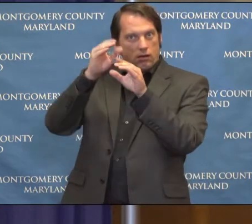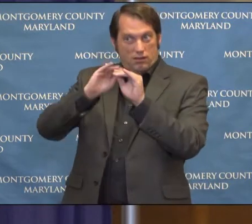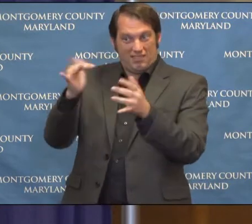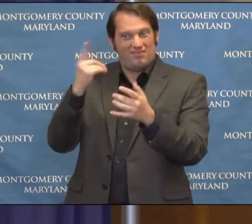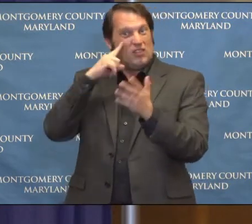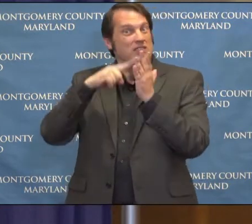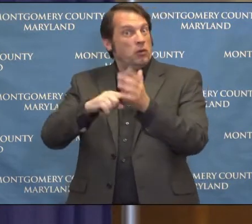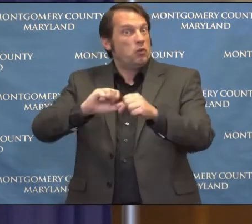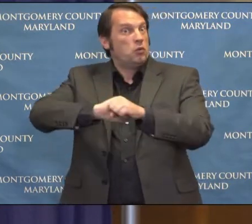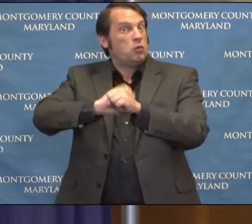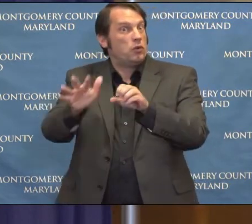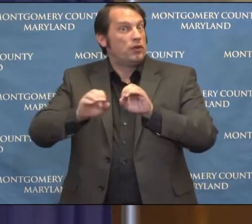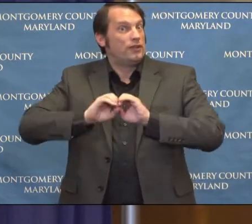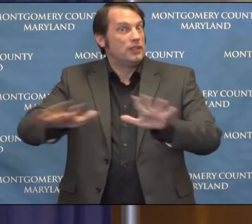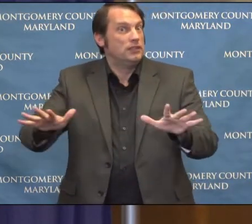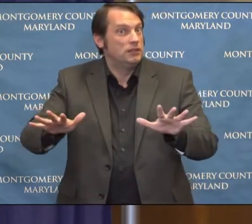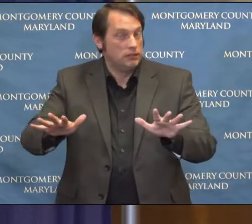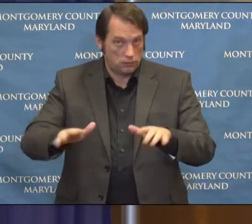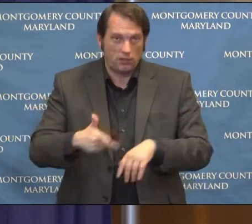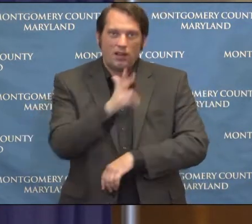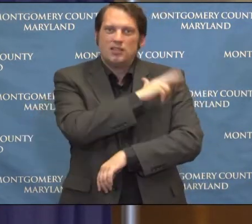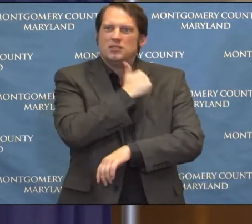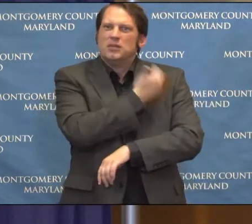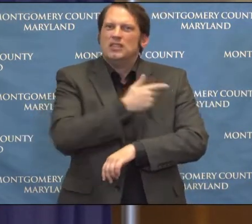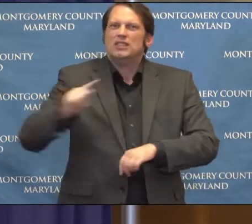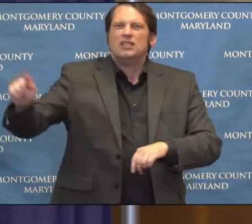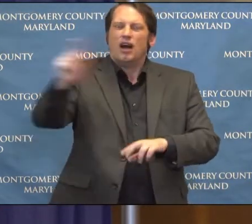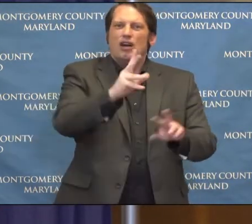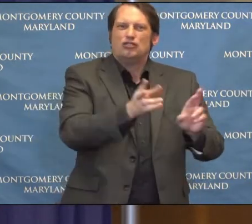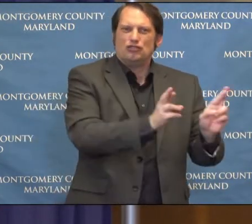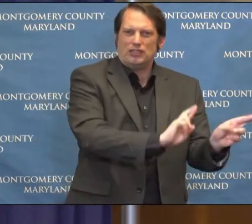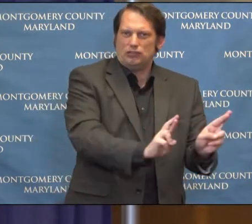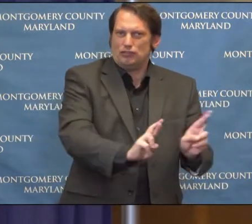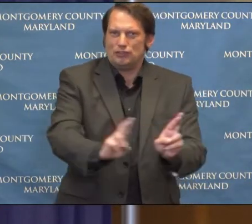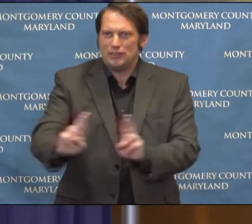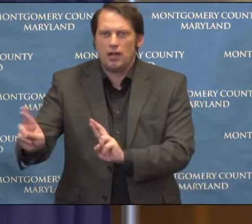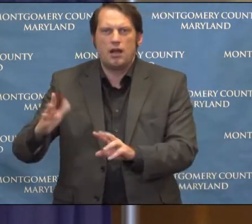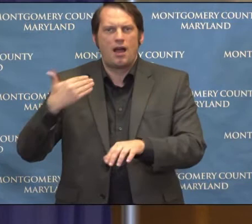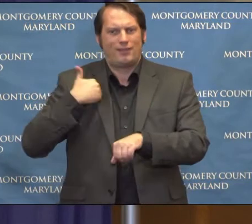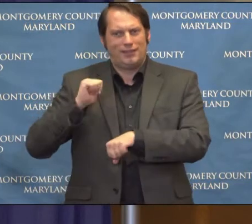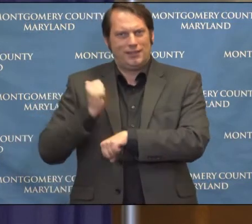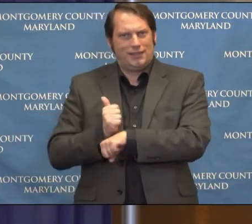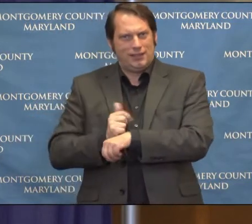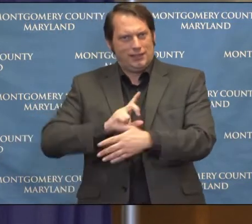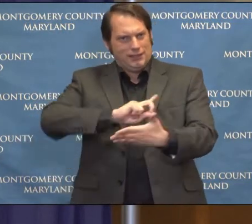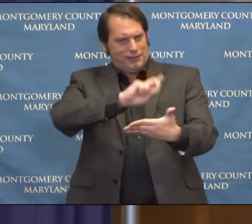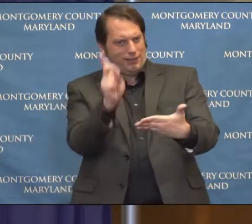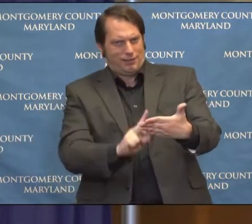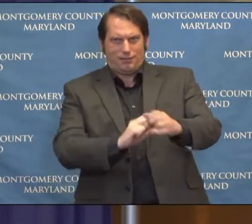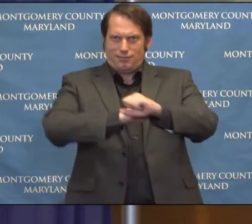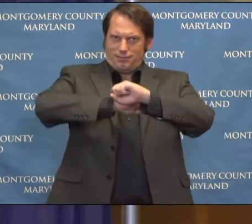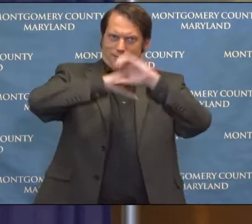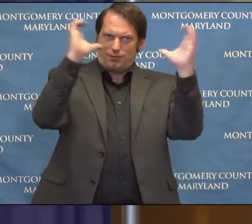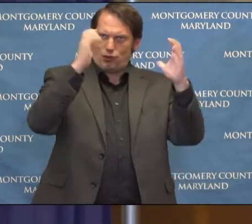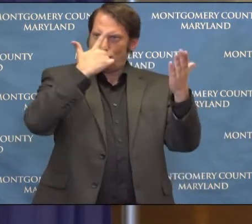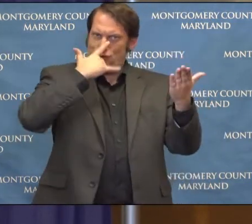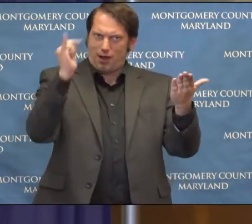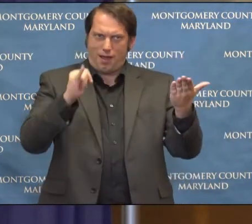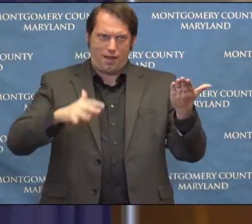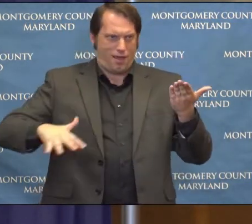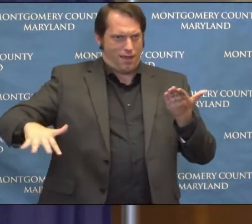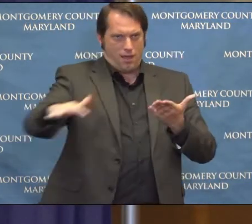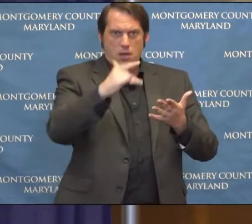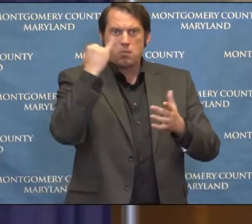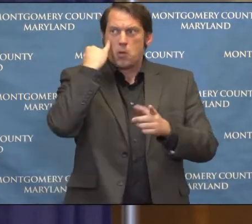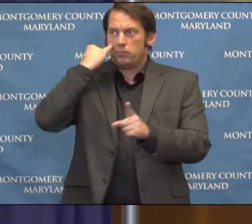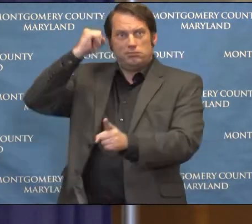their systems plans, as well as coming together as a collective unit to do countywide surge planning. And so I feel